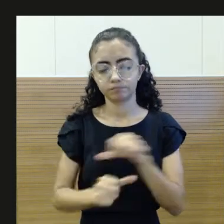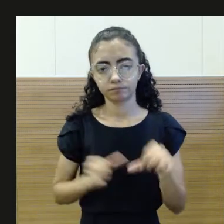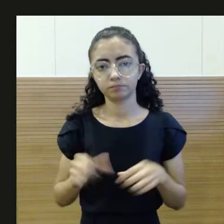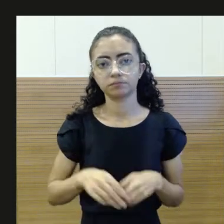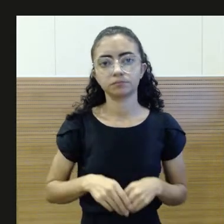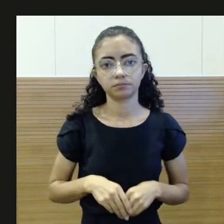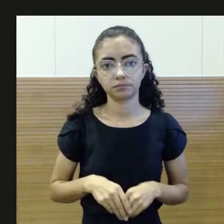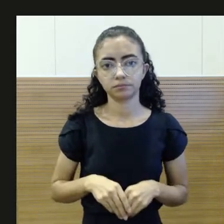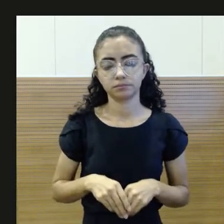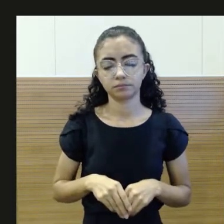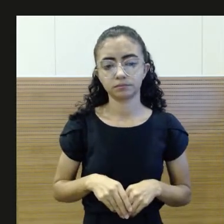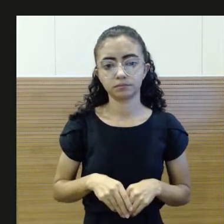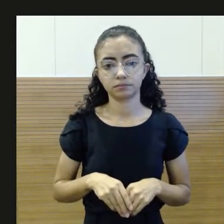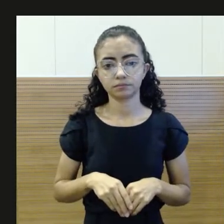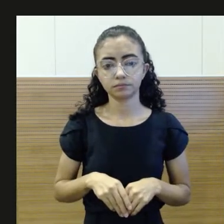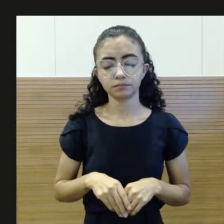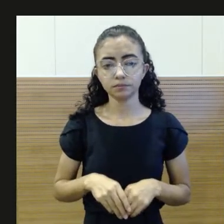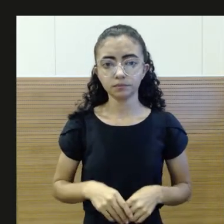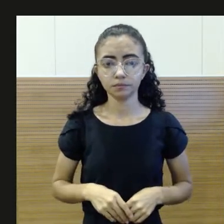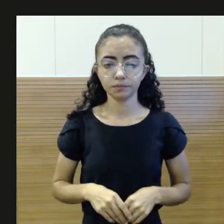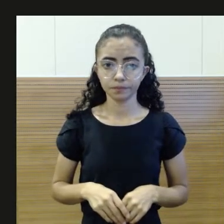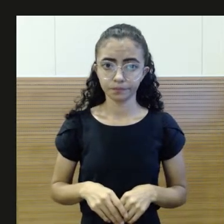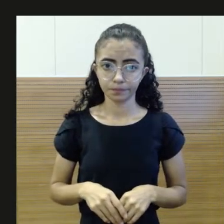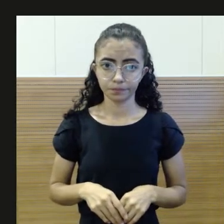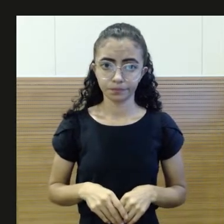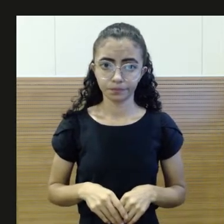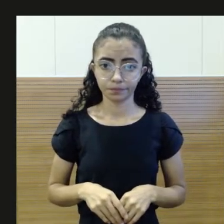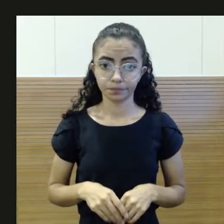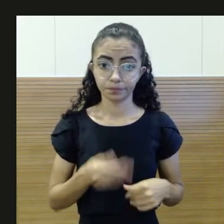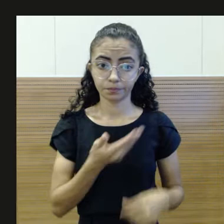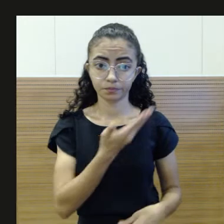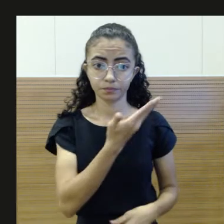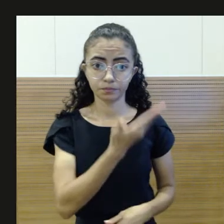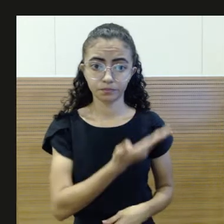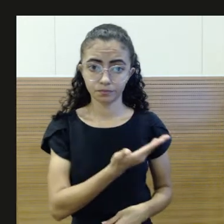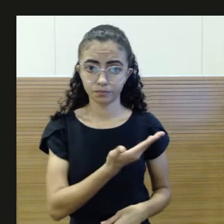is our current dietary guidelines,